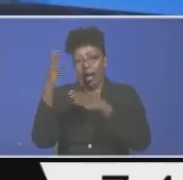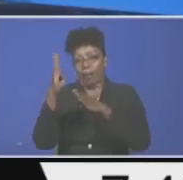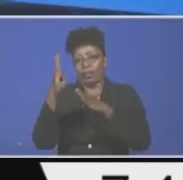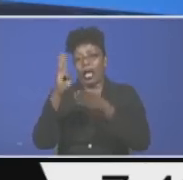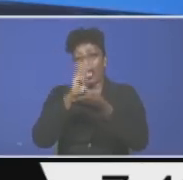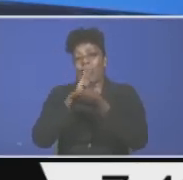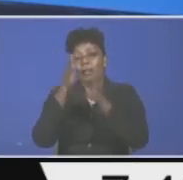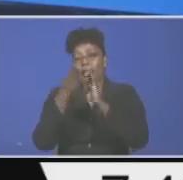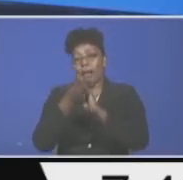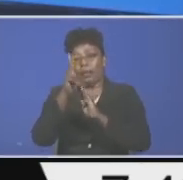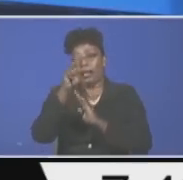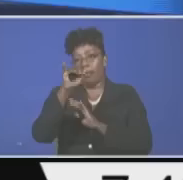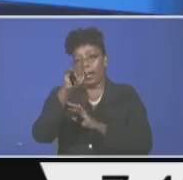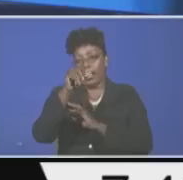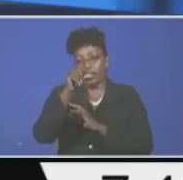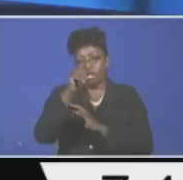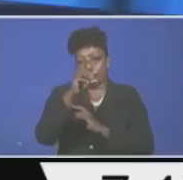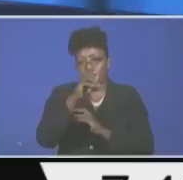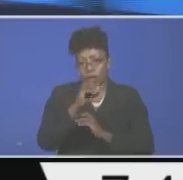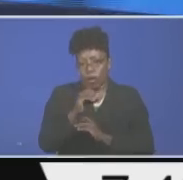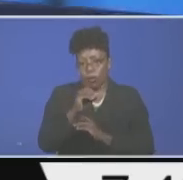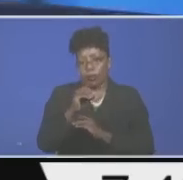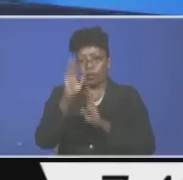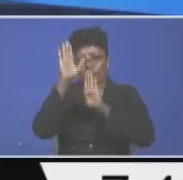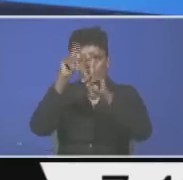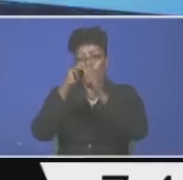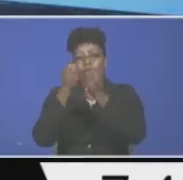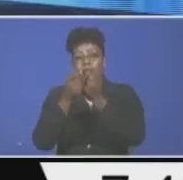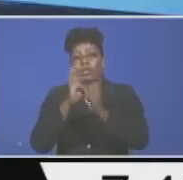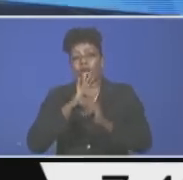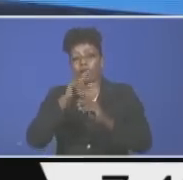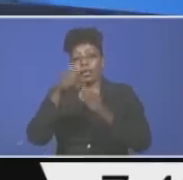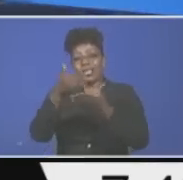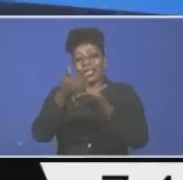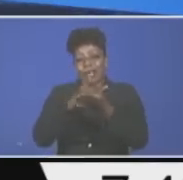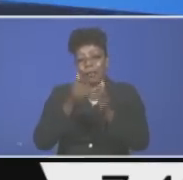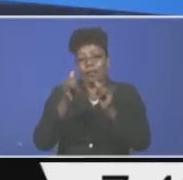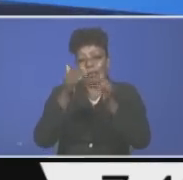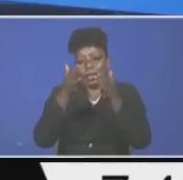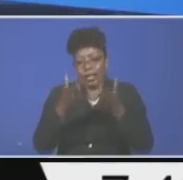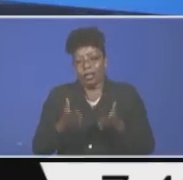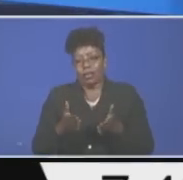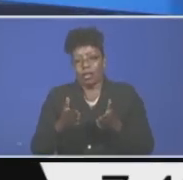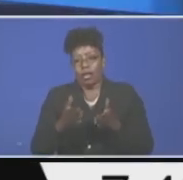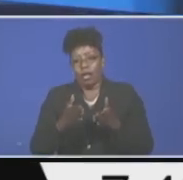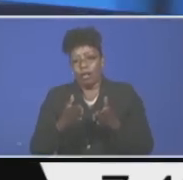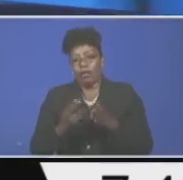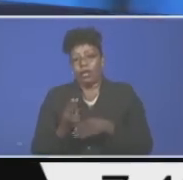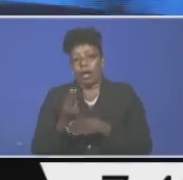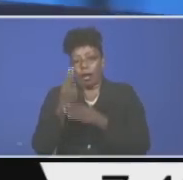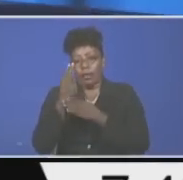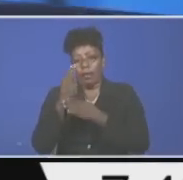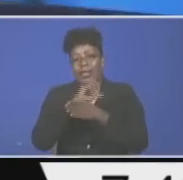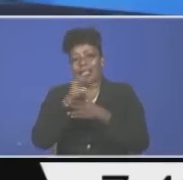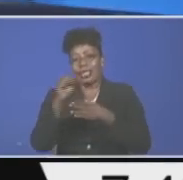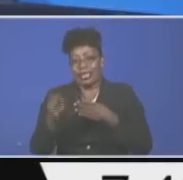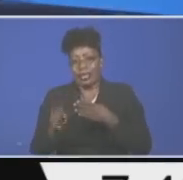Roll is the head coach of UB's men's basketball team, and he spoke about some of the players who will suit up for the upcoming